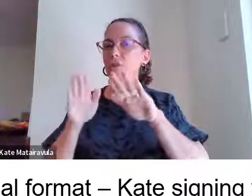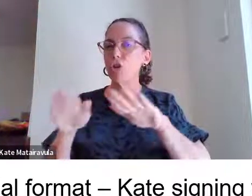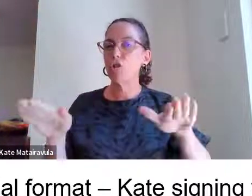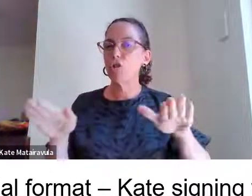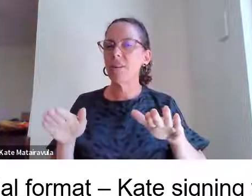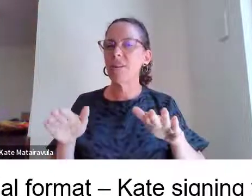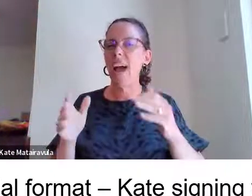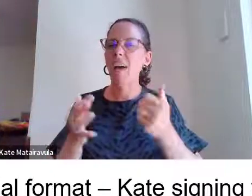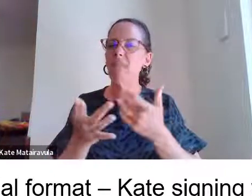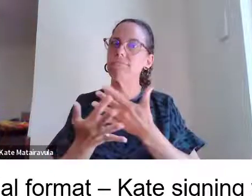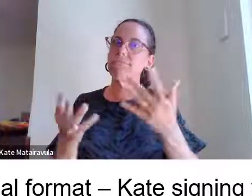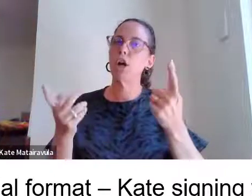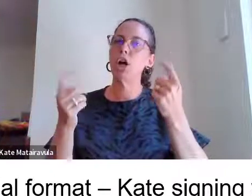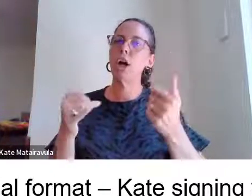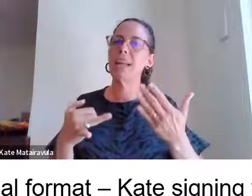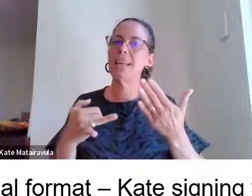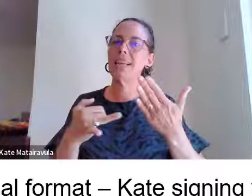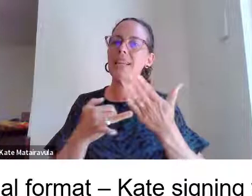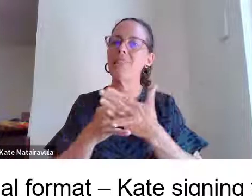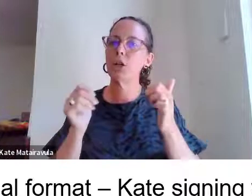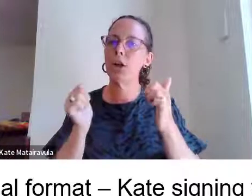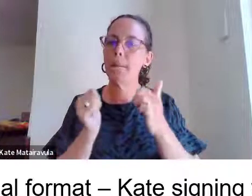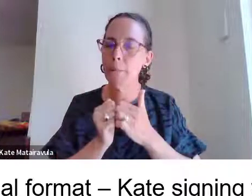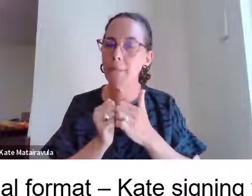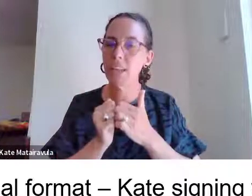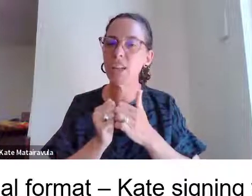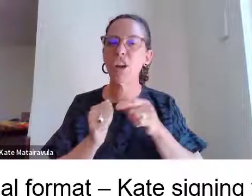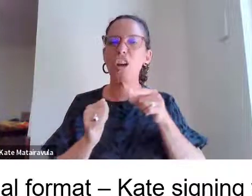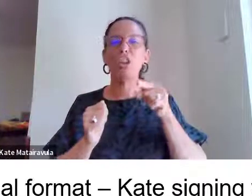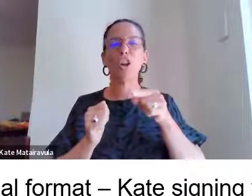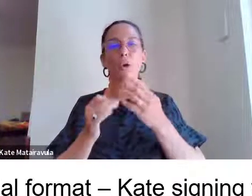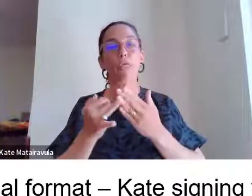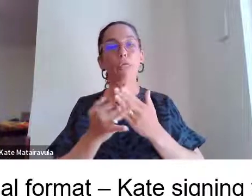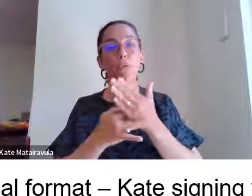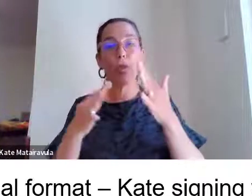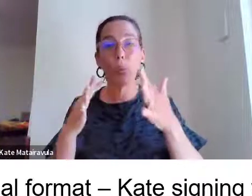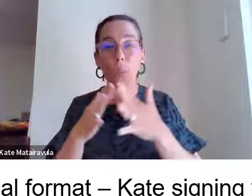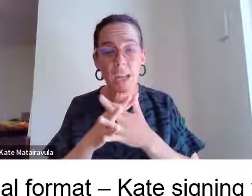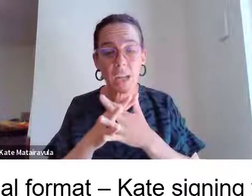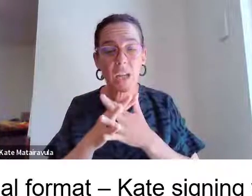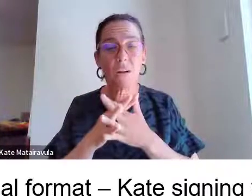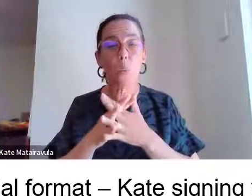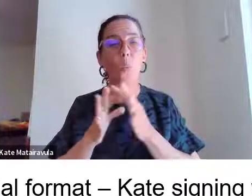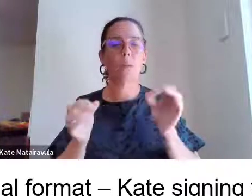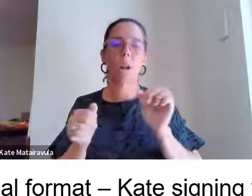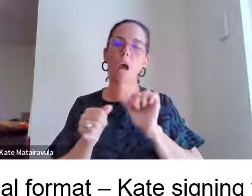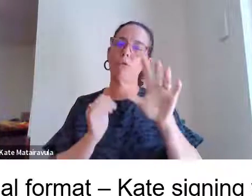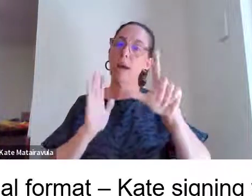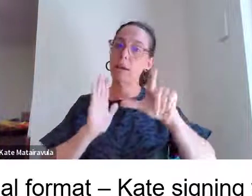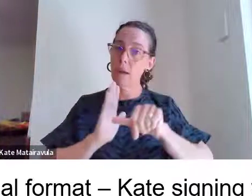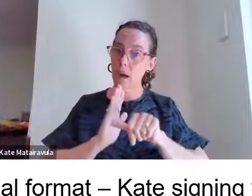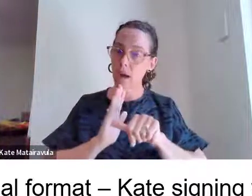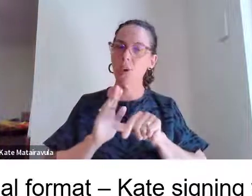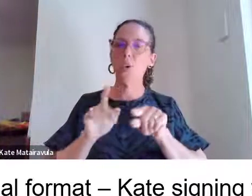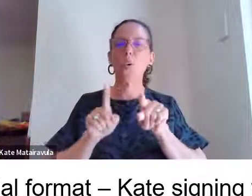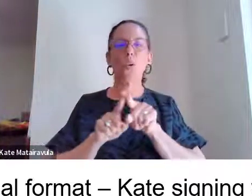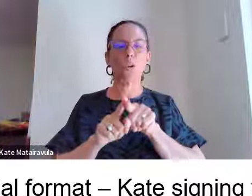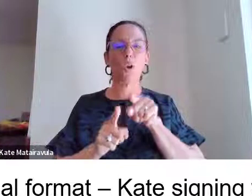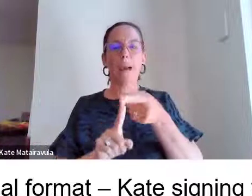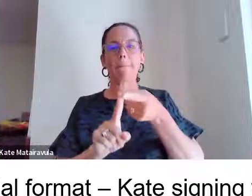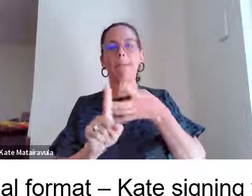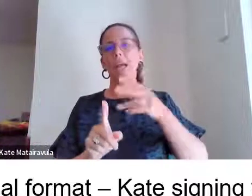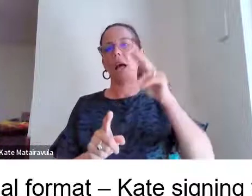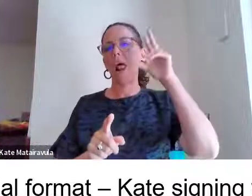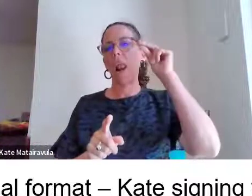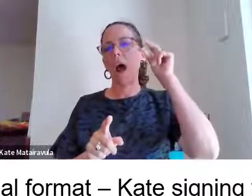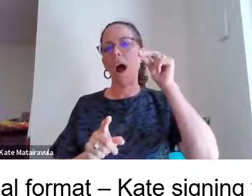So, and we realised that many deaf and hard of hearing children also have to attend a lot of early intervention appointments during the week. So it